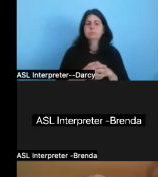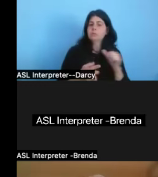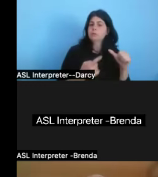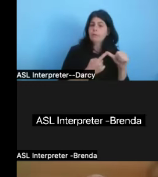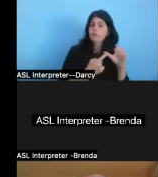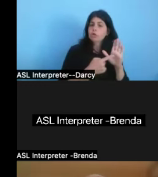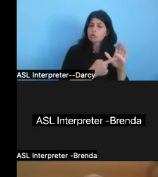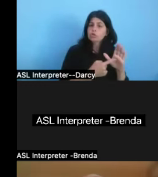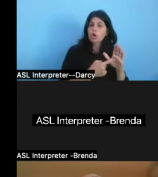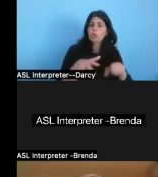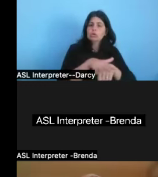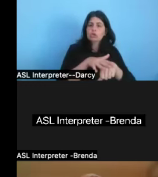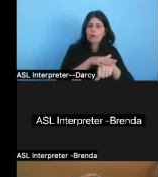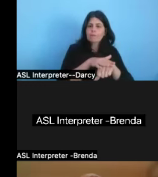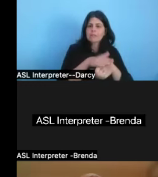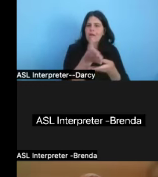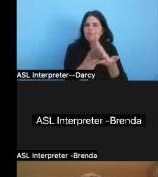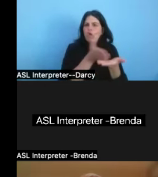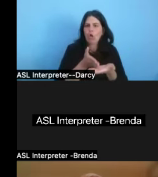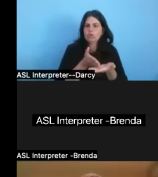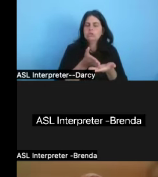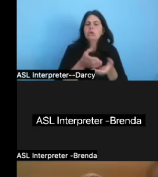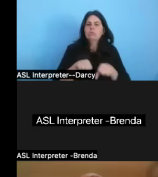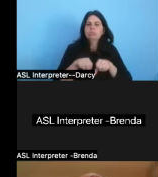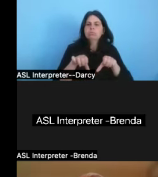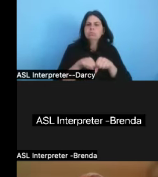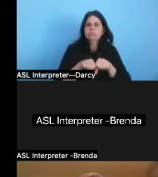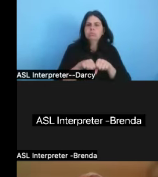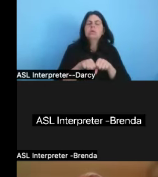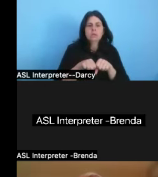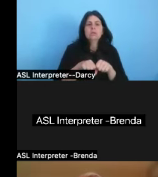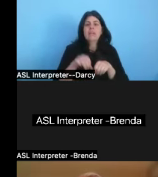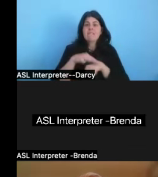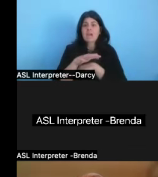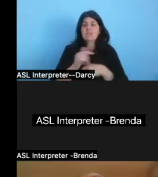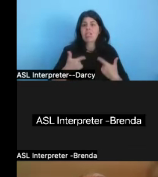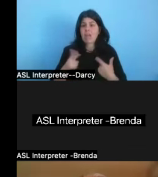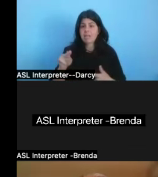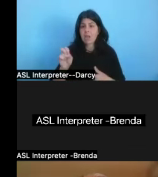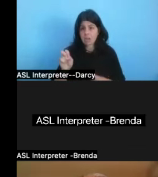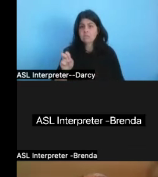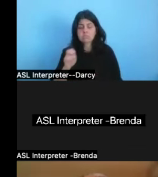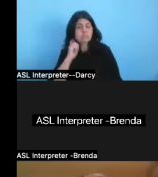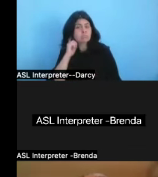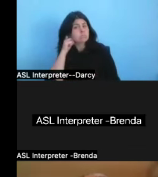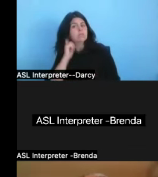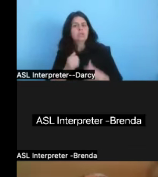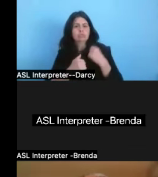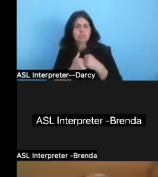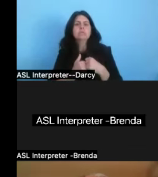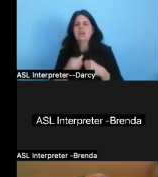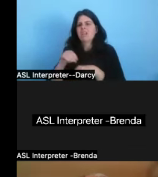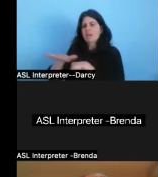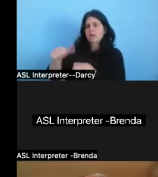the surface fault rupture that affected the lifeline systems and other parts of the city. On the left